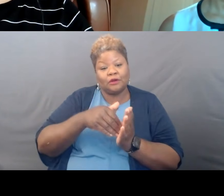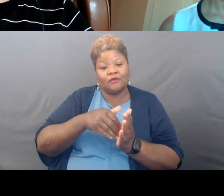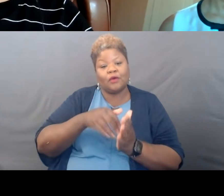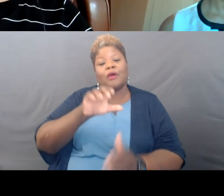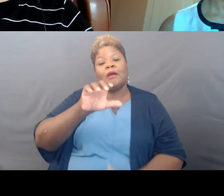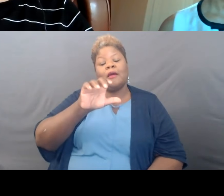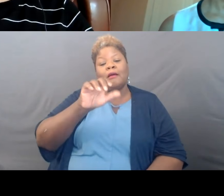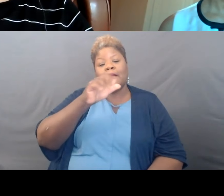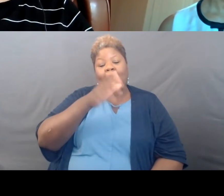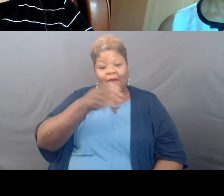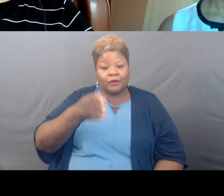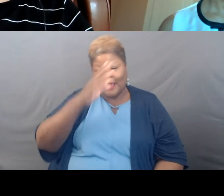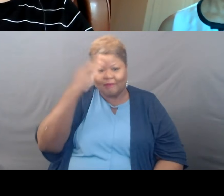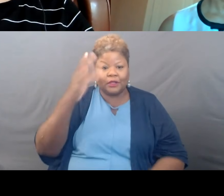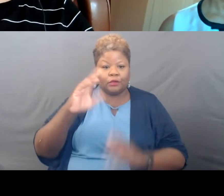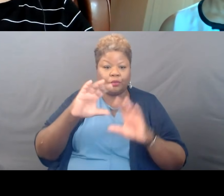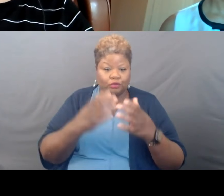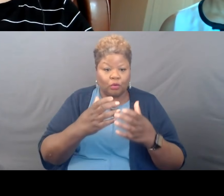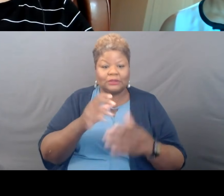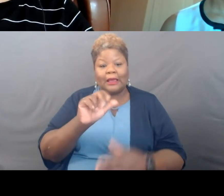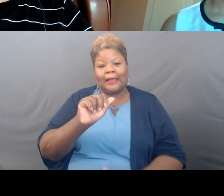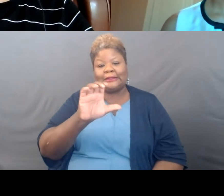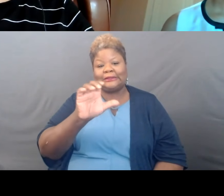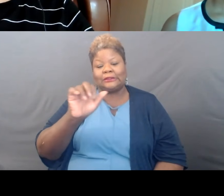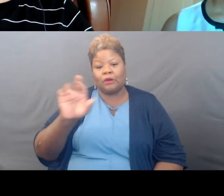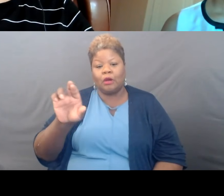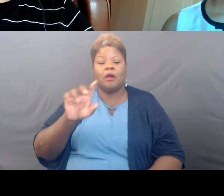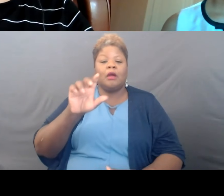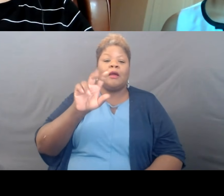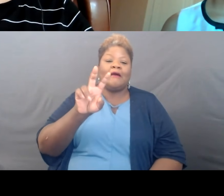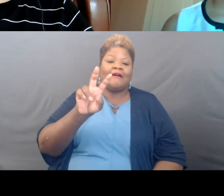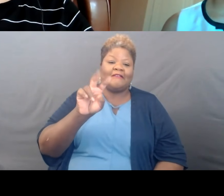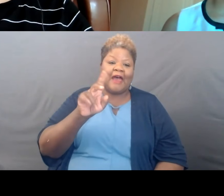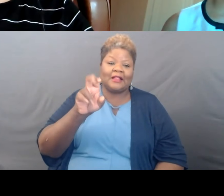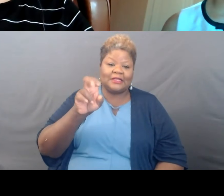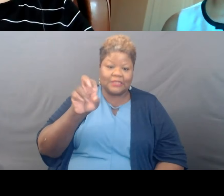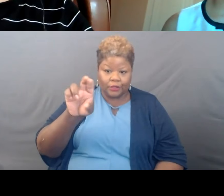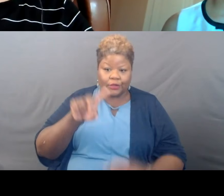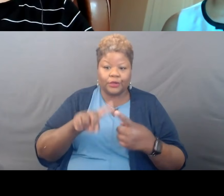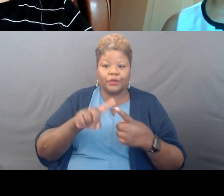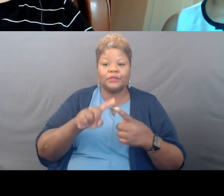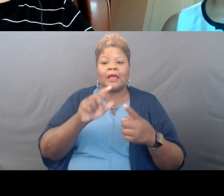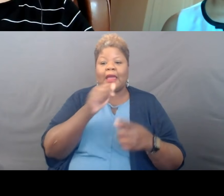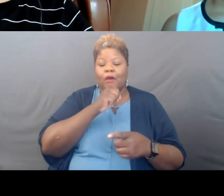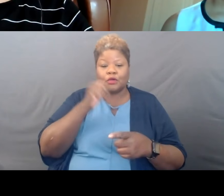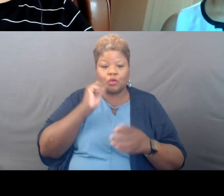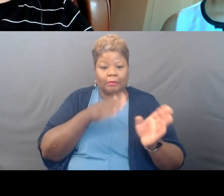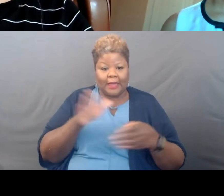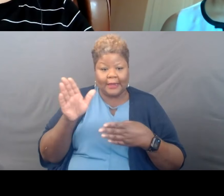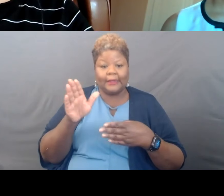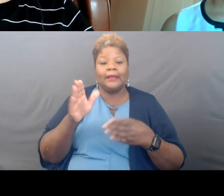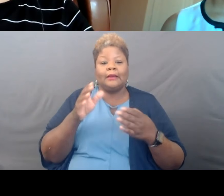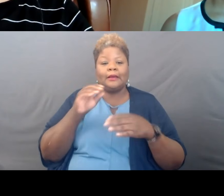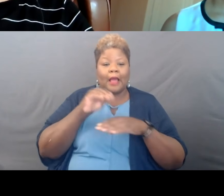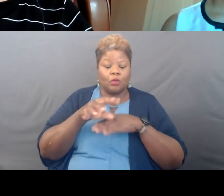ASCAR, Valley Toyota Dealers, Arizona Developmental Disabilities Planning Council, Arizona Commission for the Deaf and